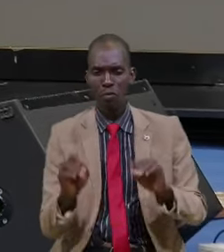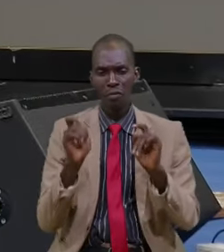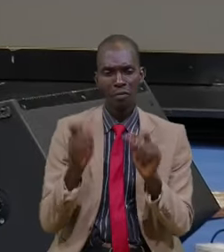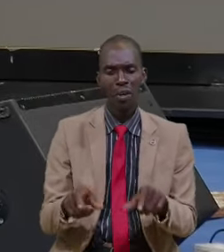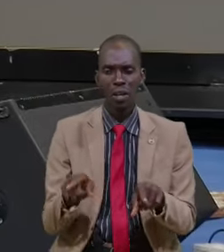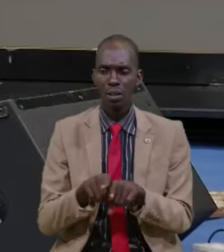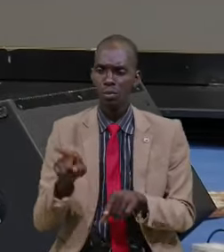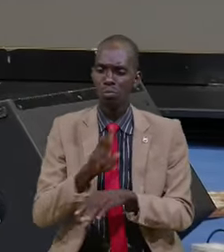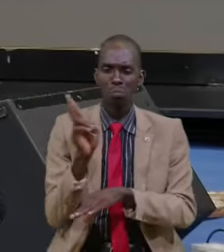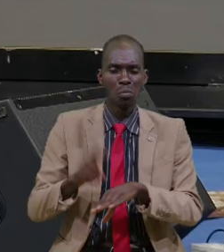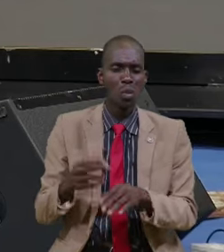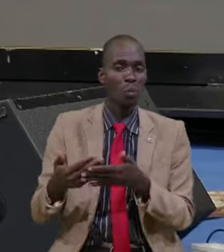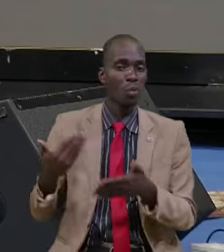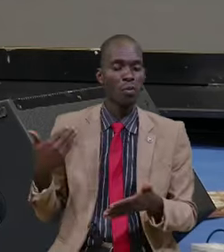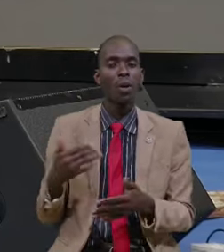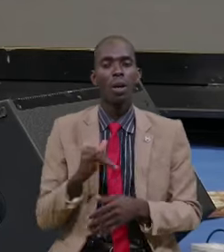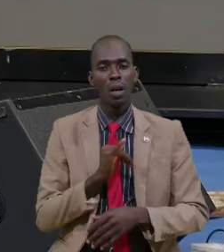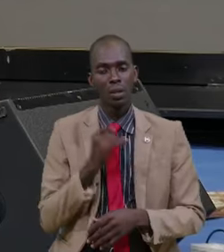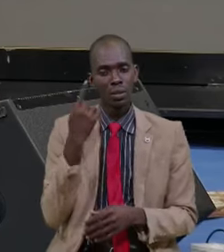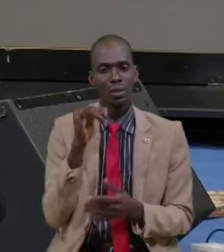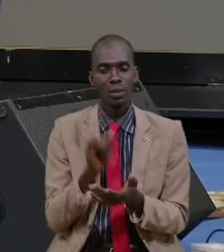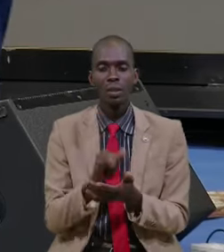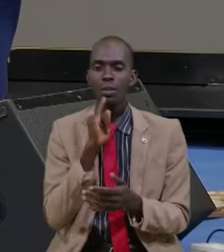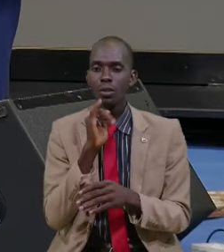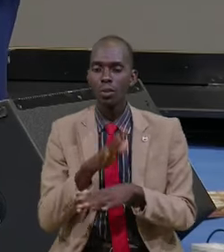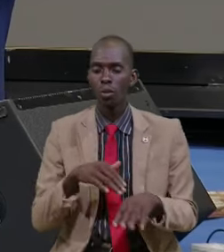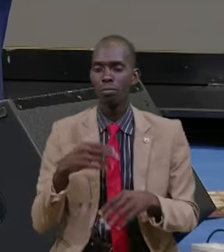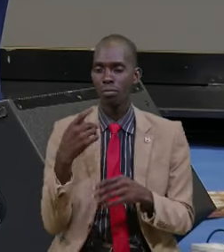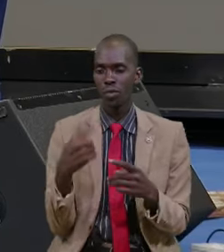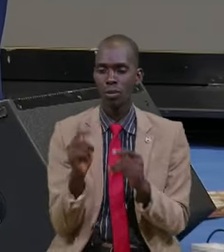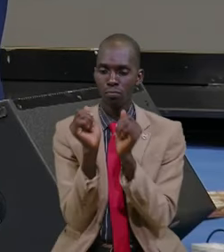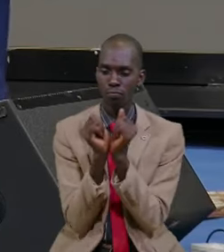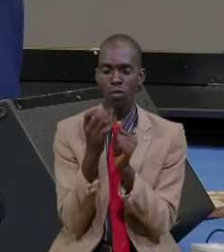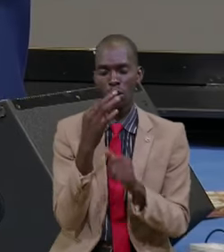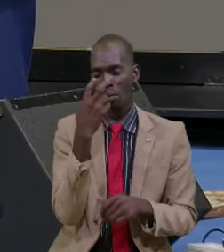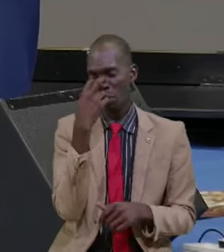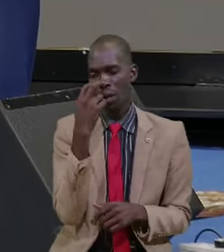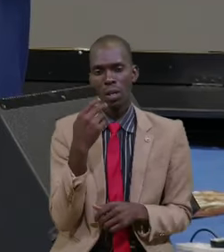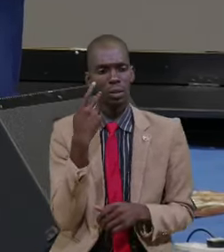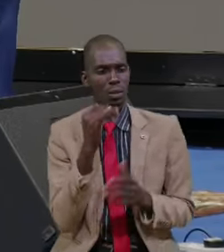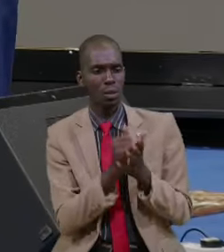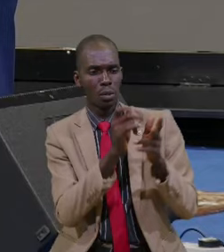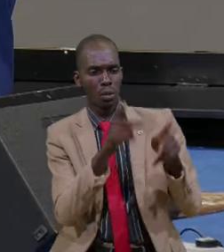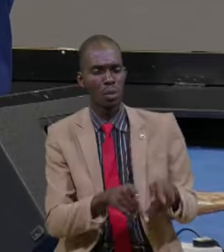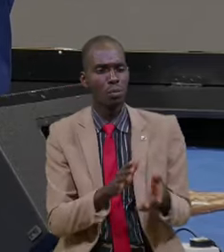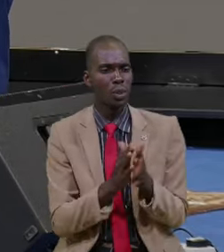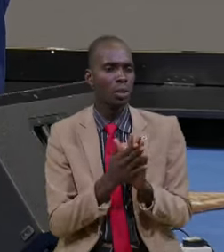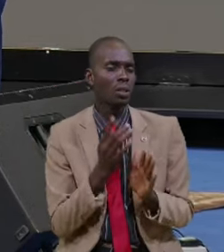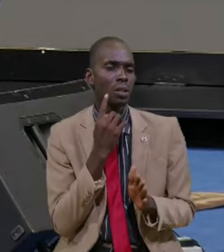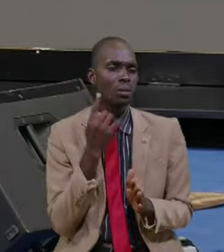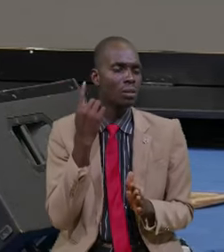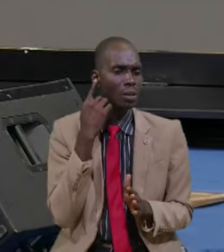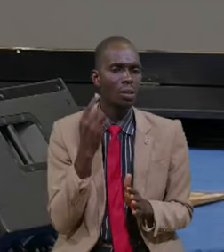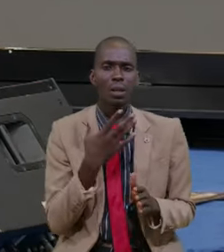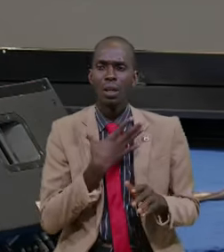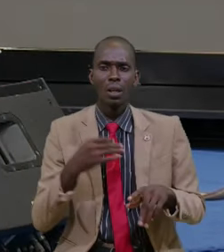freely. Captivity of blindness. I understand. Since that person became dead, he couldn't be self-reliant. You'll